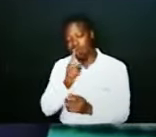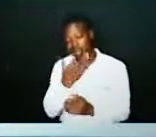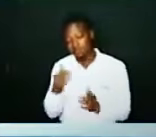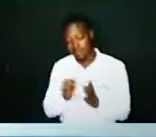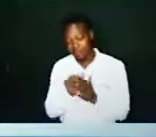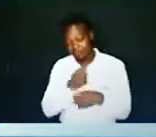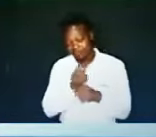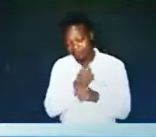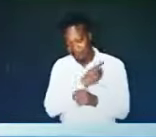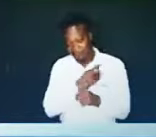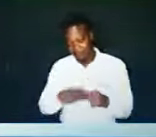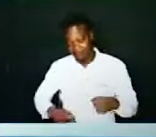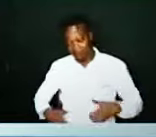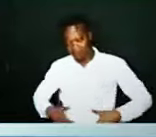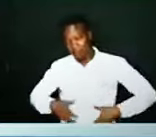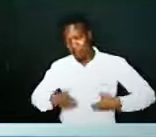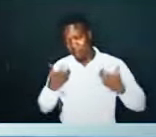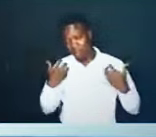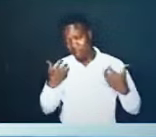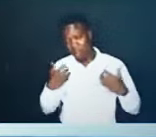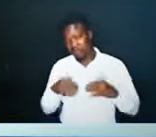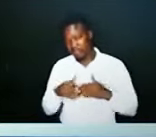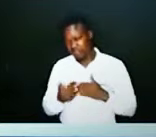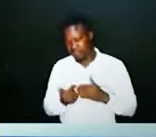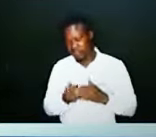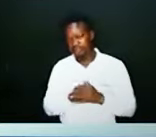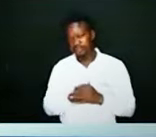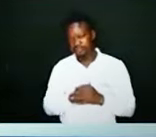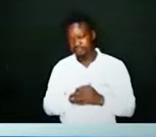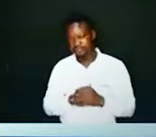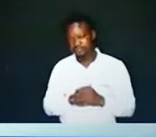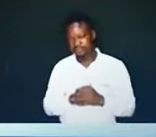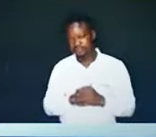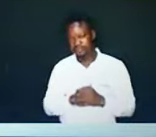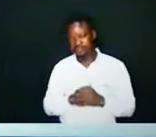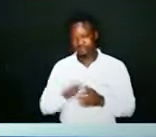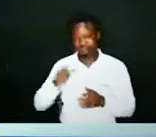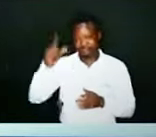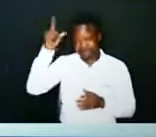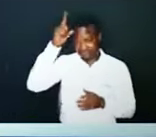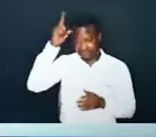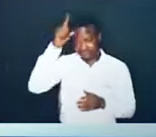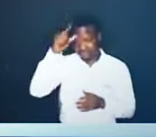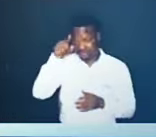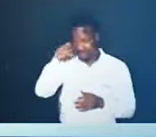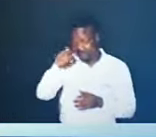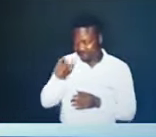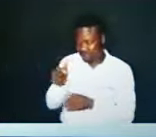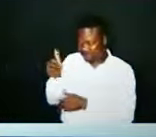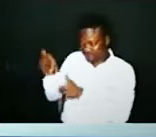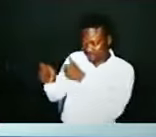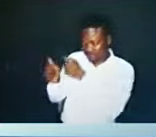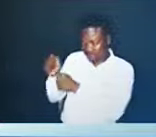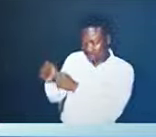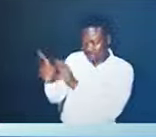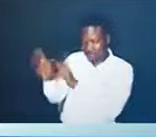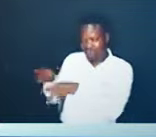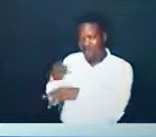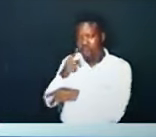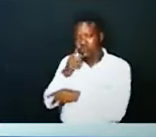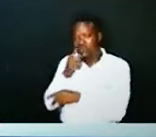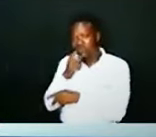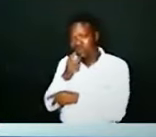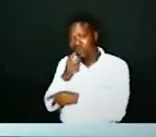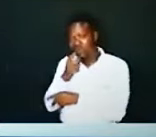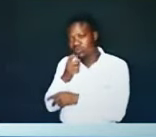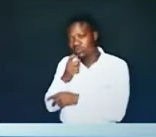that in his case, the person Goliath was insulting was in